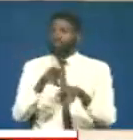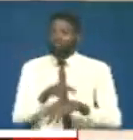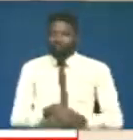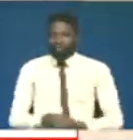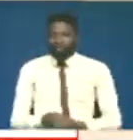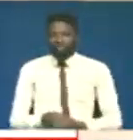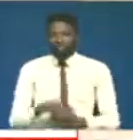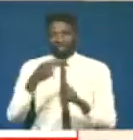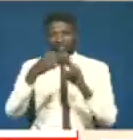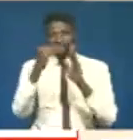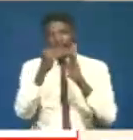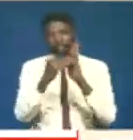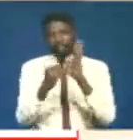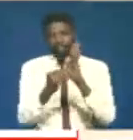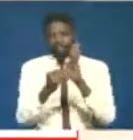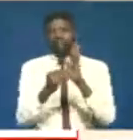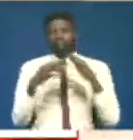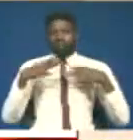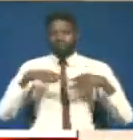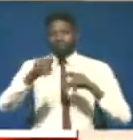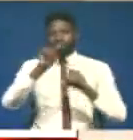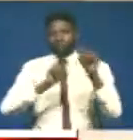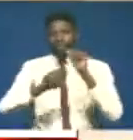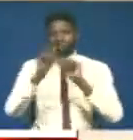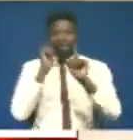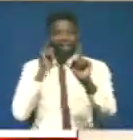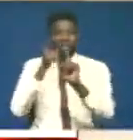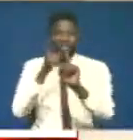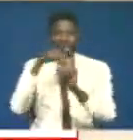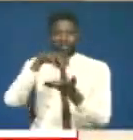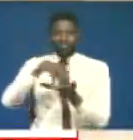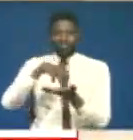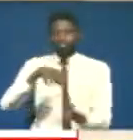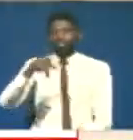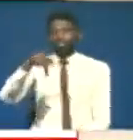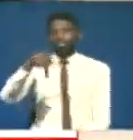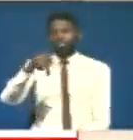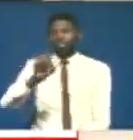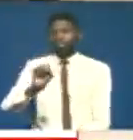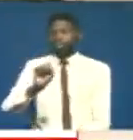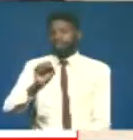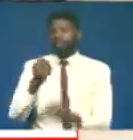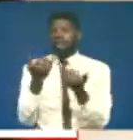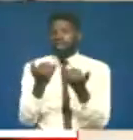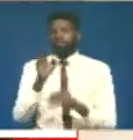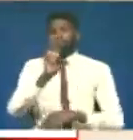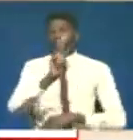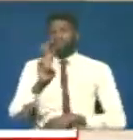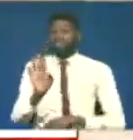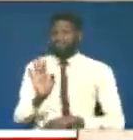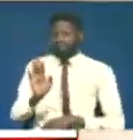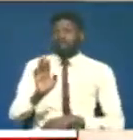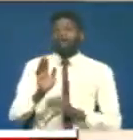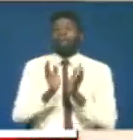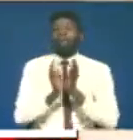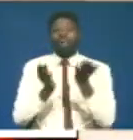Names of the shortlisted candidates for the positions of Principal Secretaries have been uploaded at the website of the Public Service